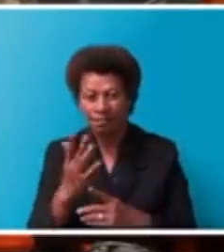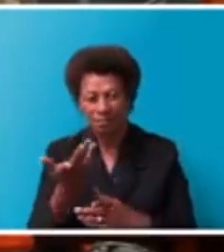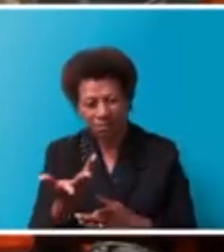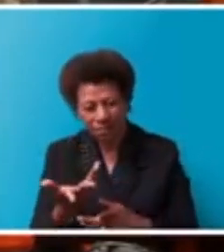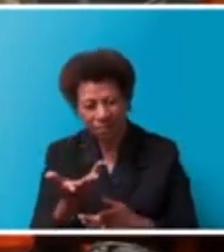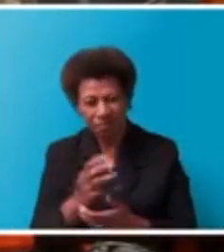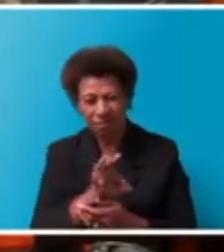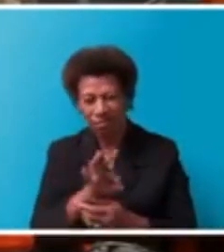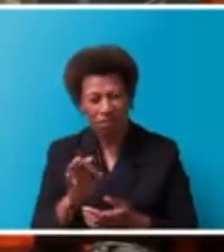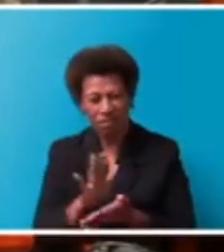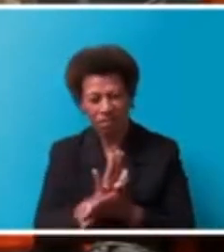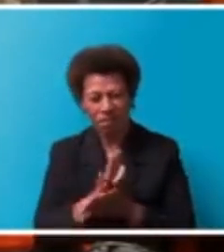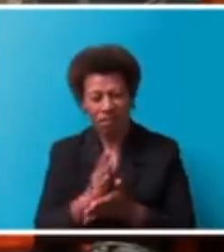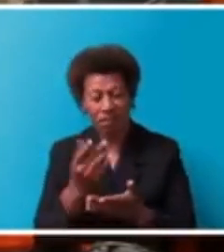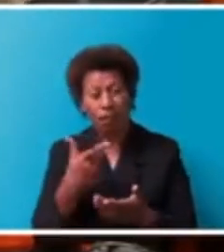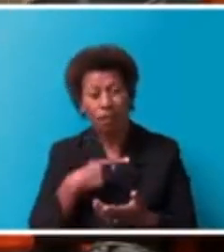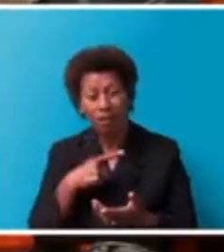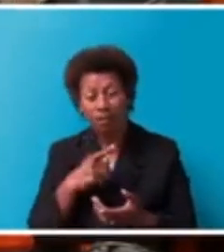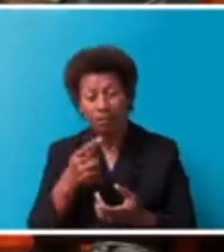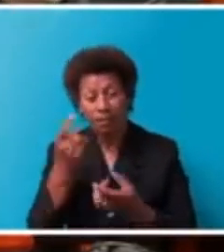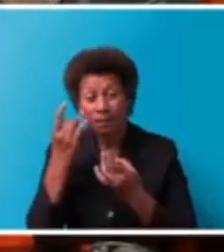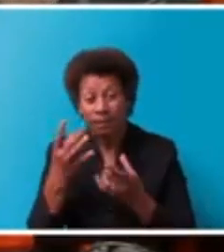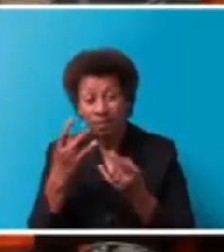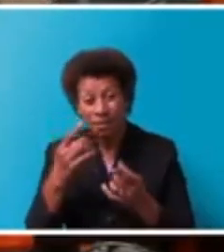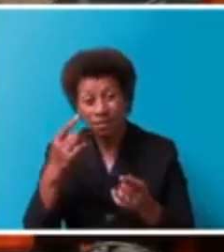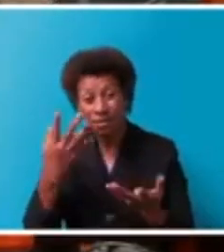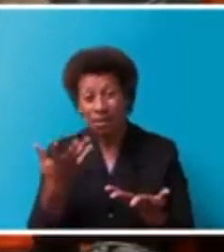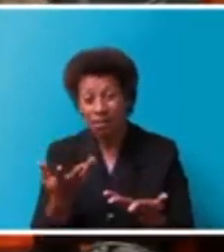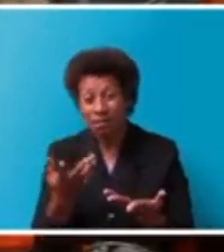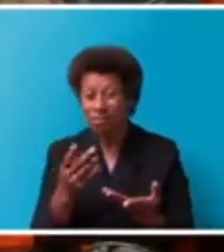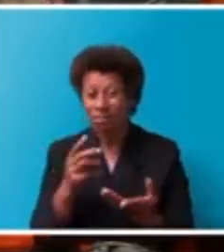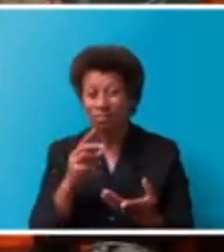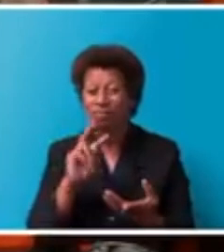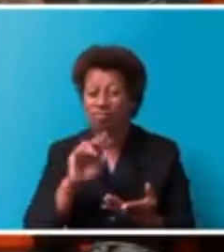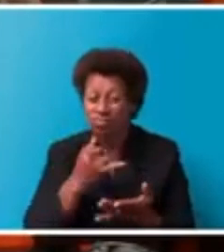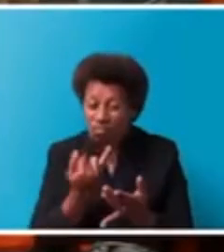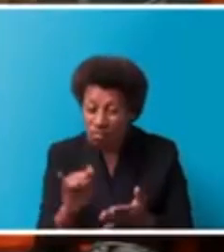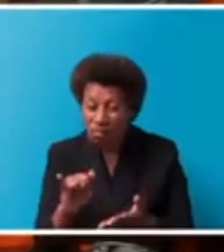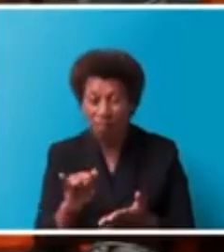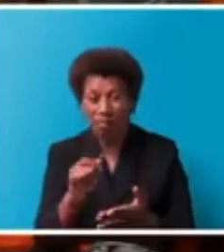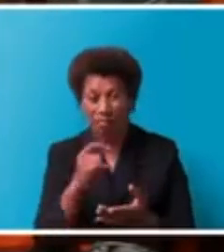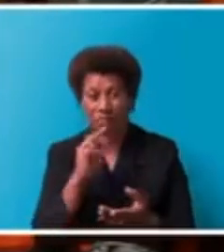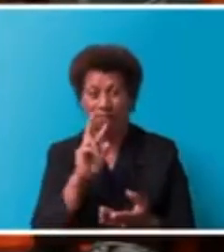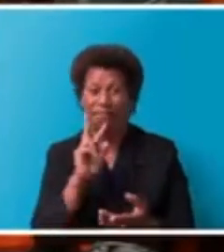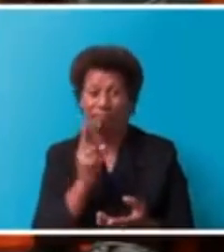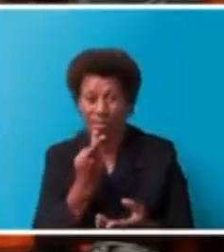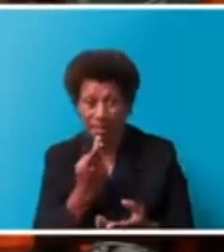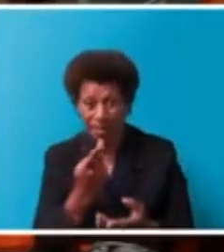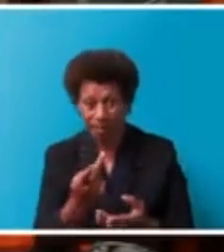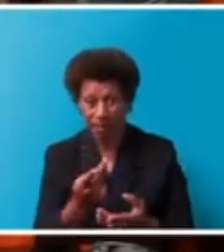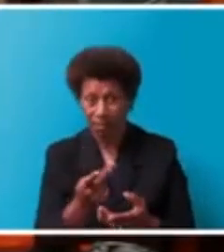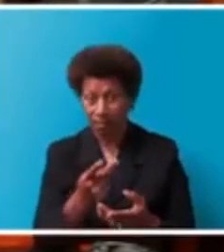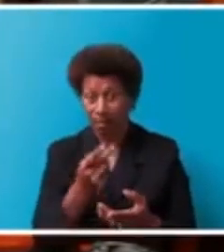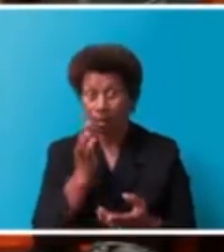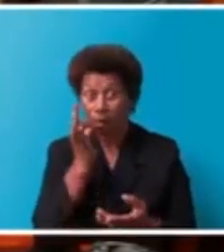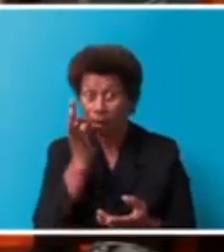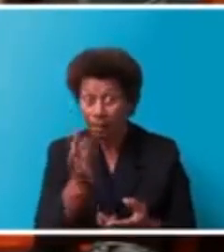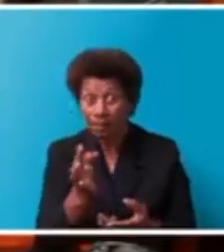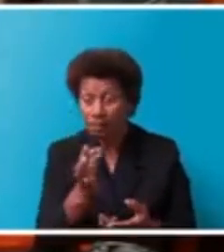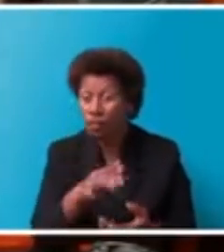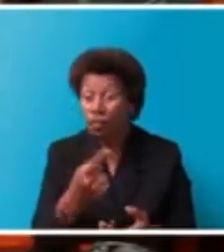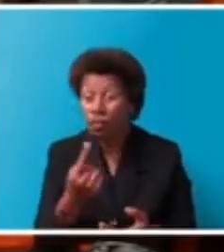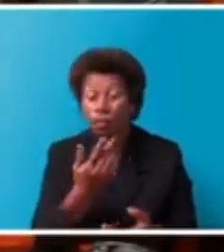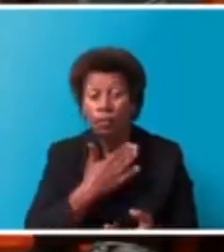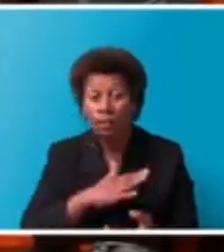such misinformation has been circulated, causing unnecessary harm. I would urge anyone who wants to know